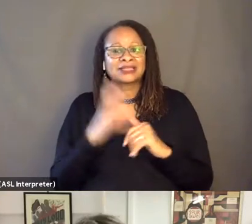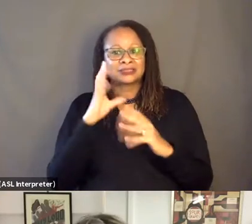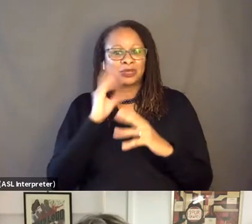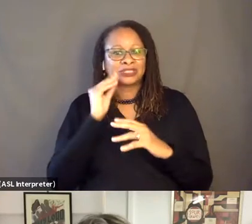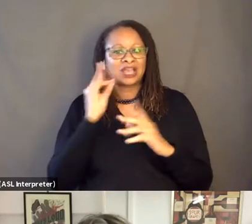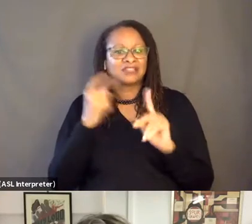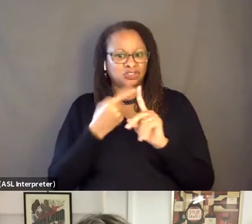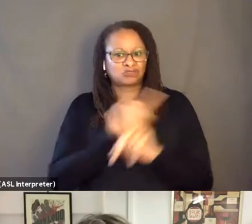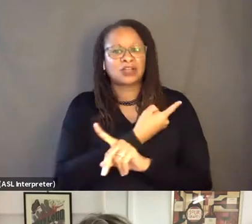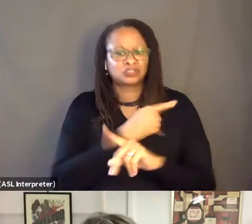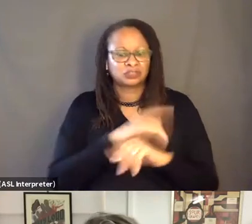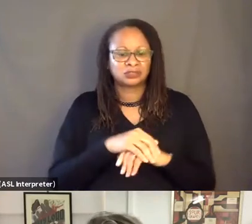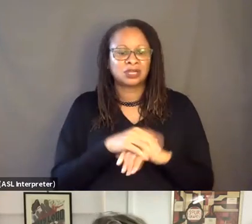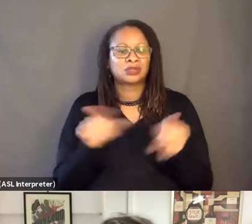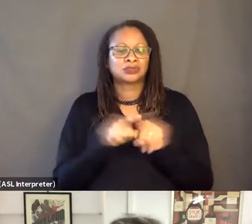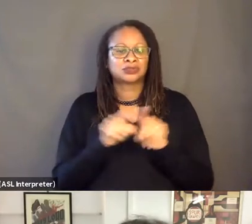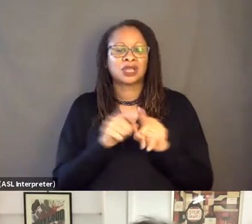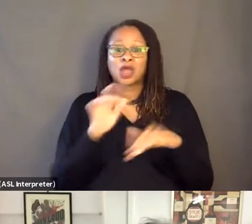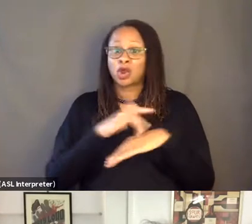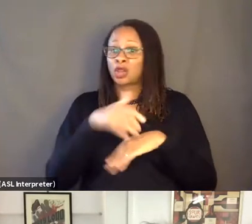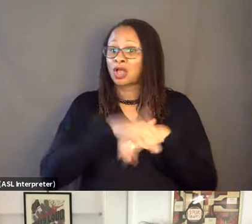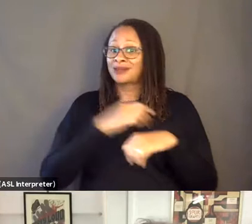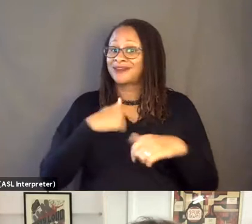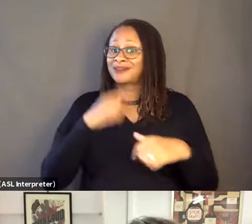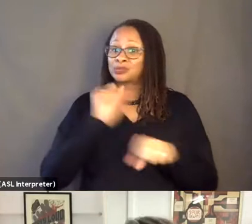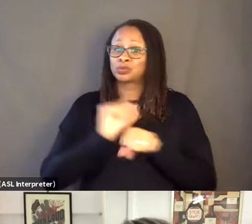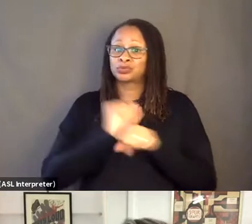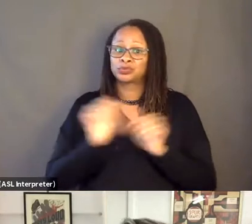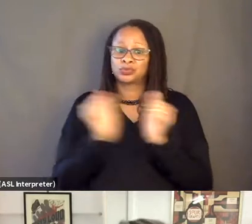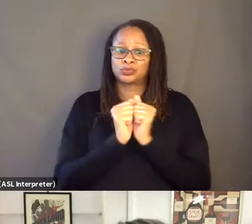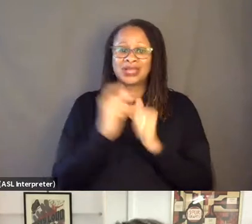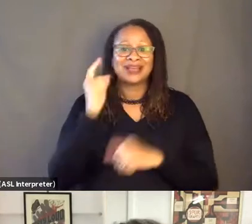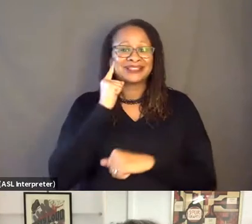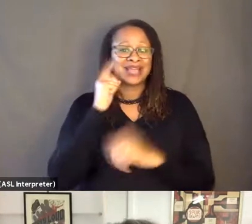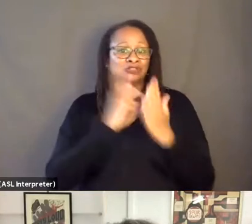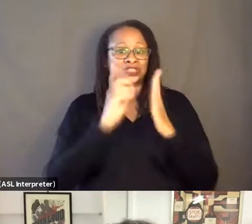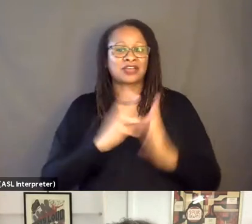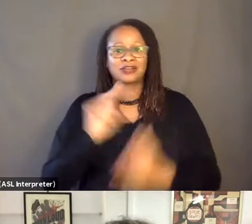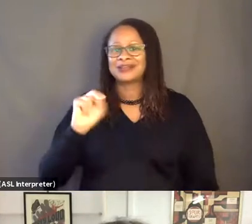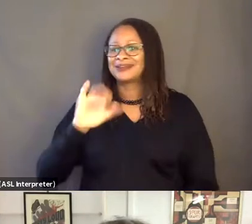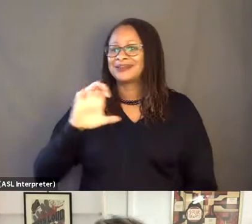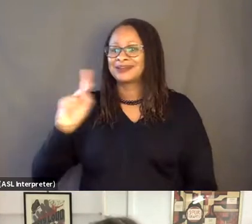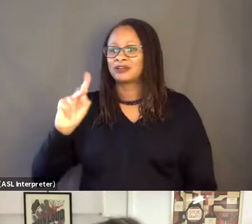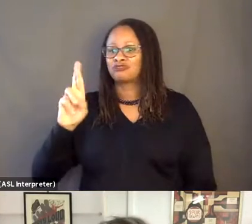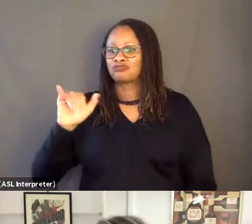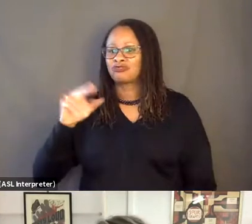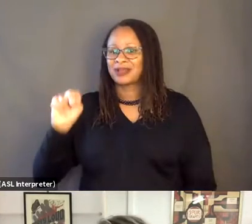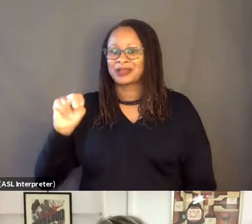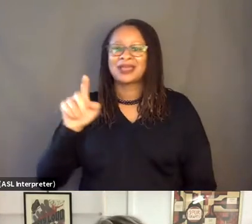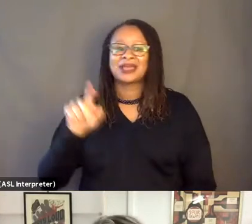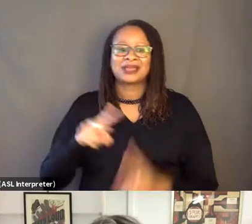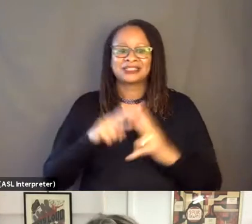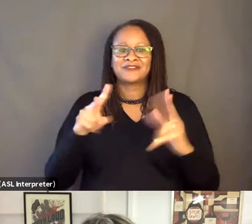And so fairly early on, I was working with sound designer Nick Ryan, who's himself synesthetic, which is very